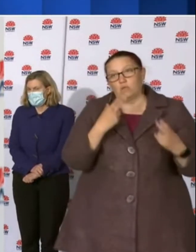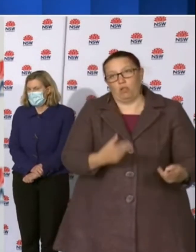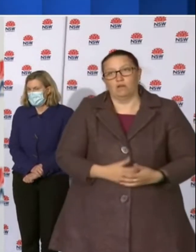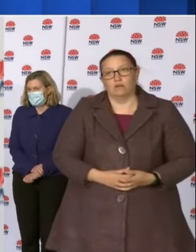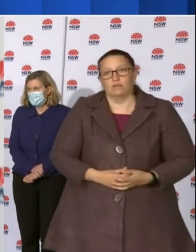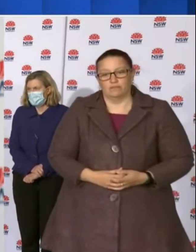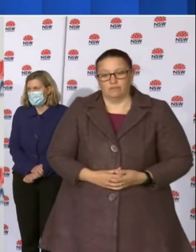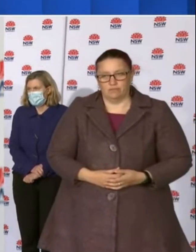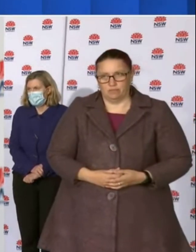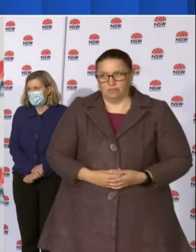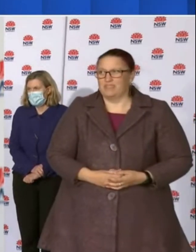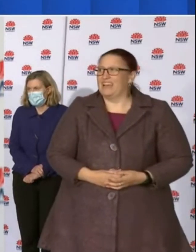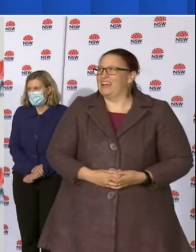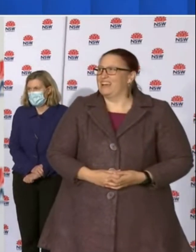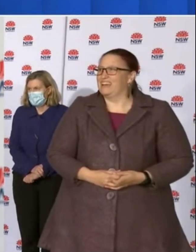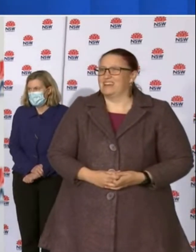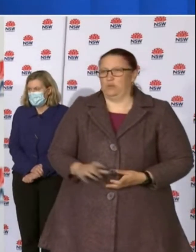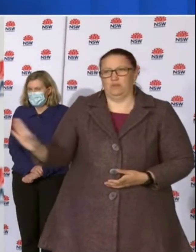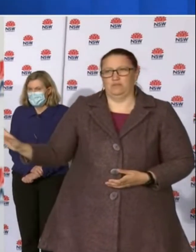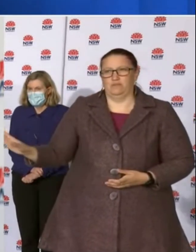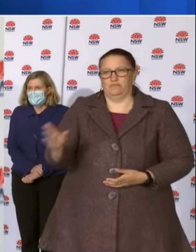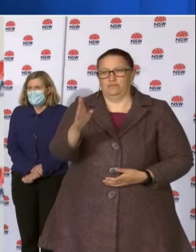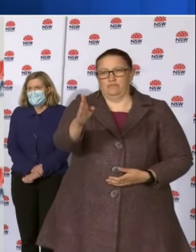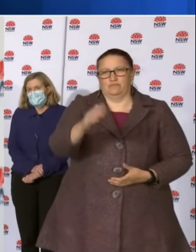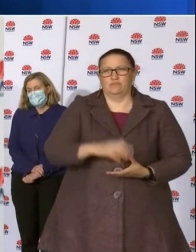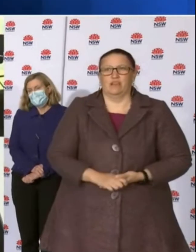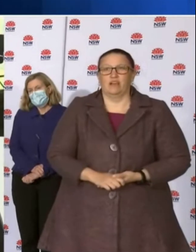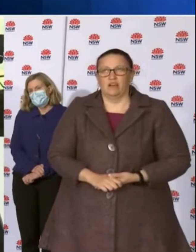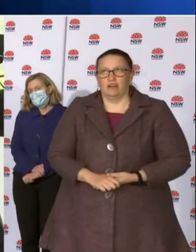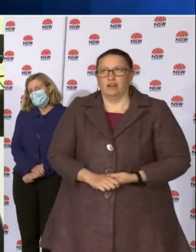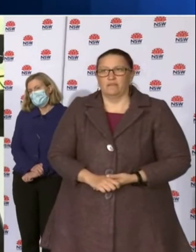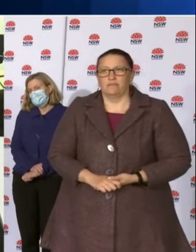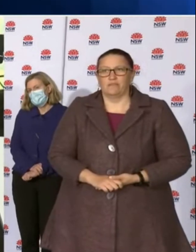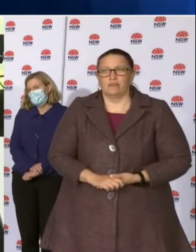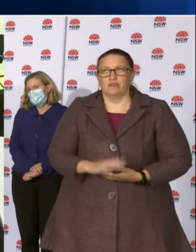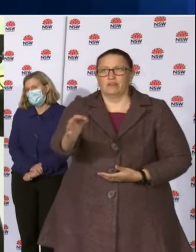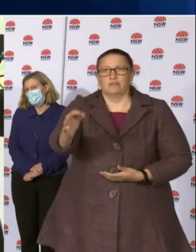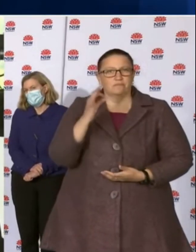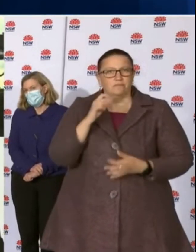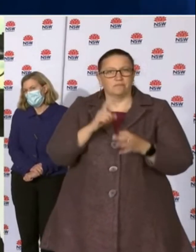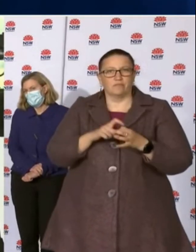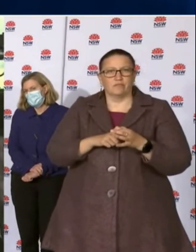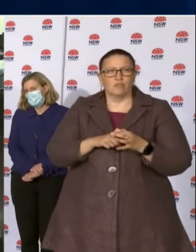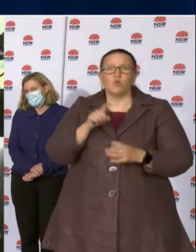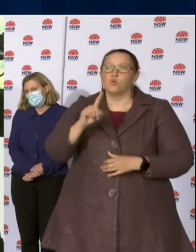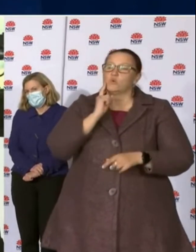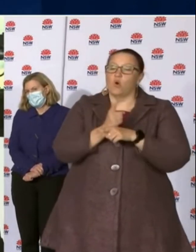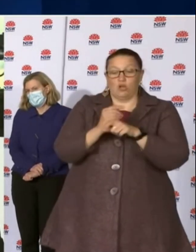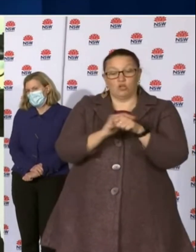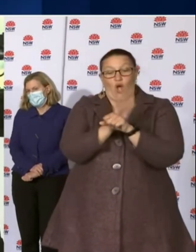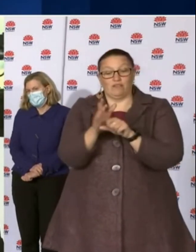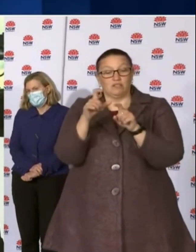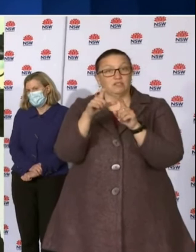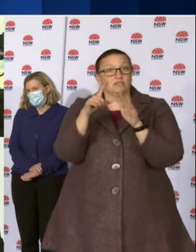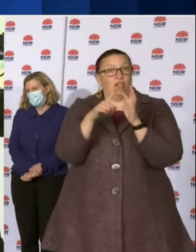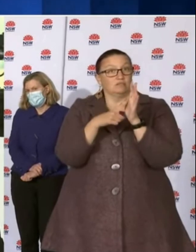supply. Sorry, Sarah, can I come back to you? Thanks, Mr. Hazard. You've just spoken about 1,000 times the viral load for Delta, so it's